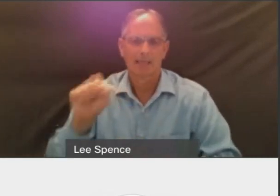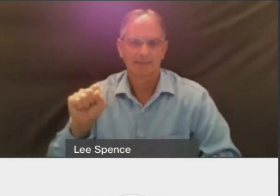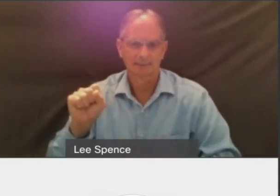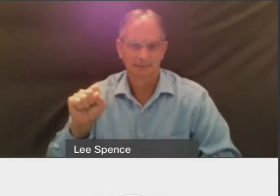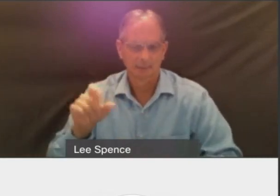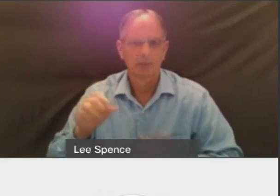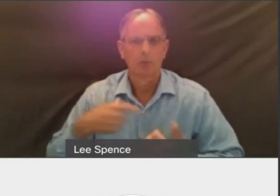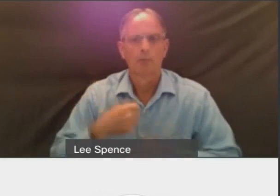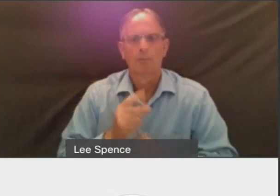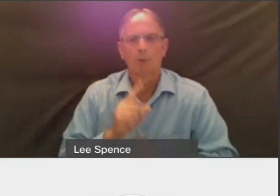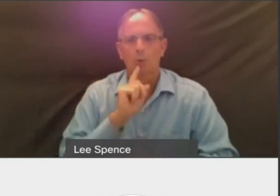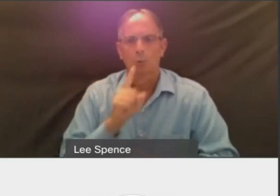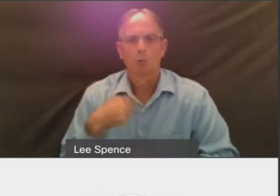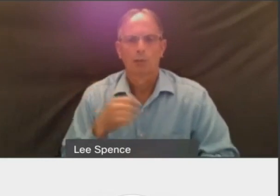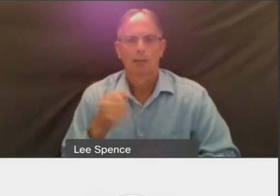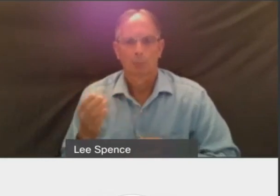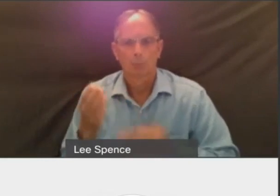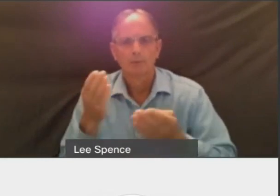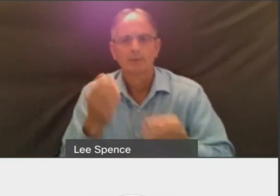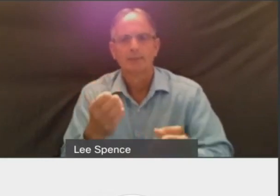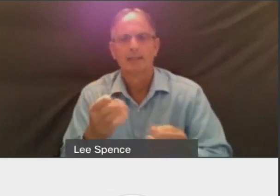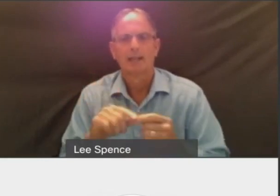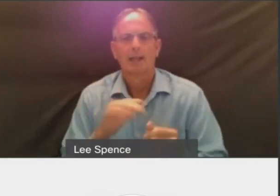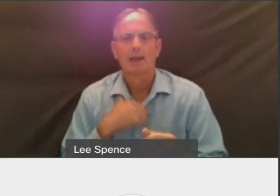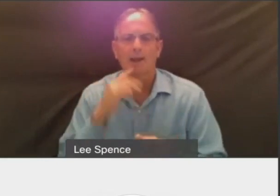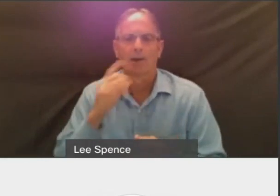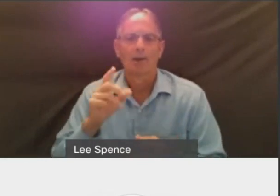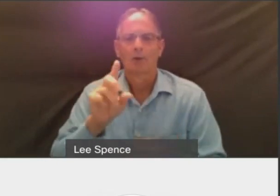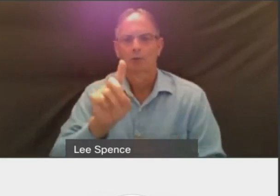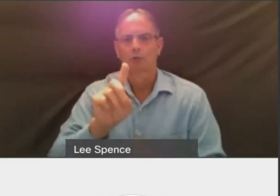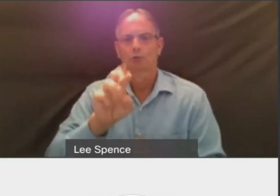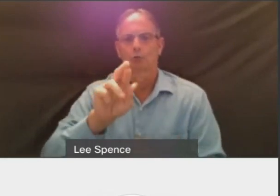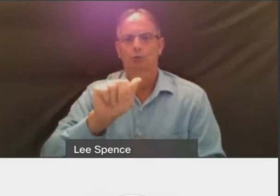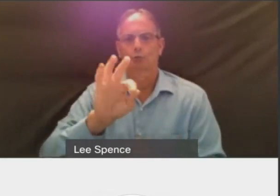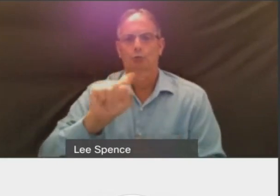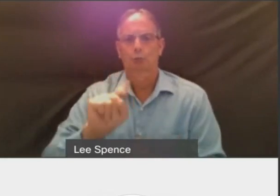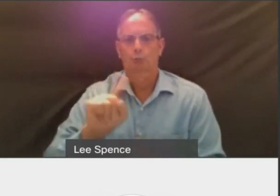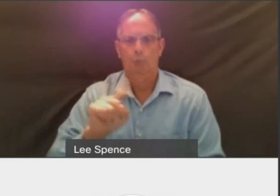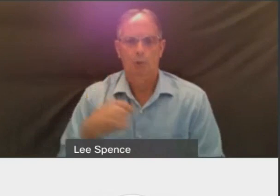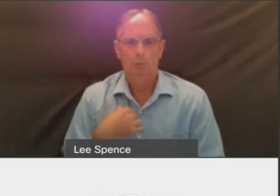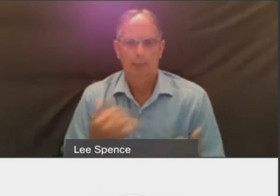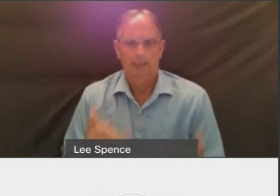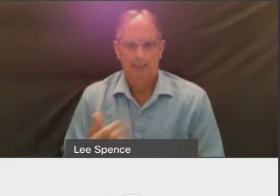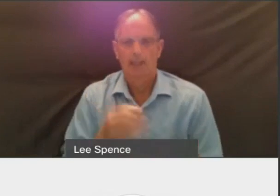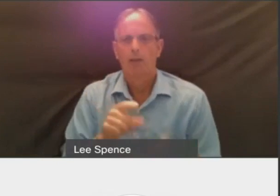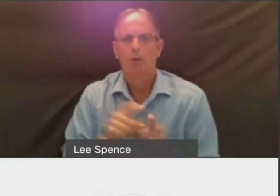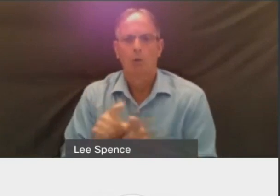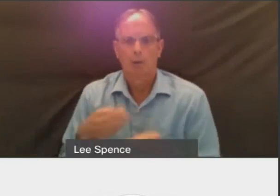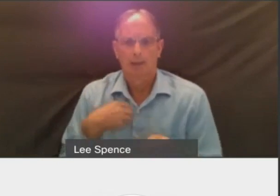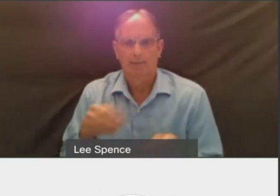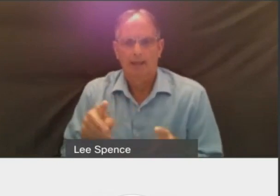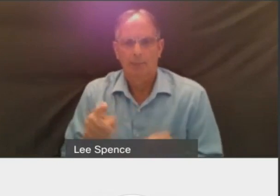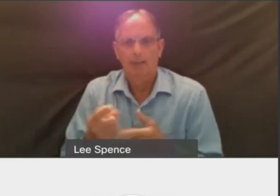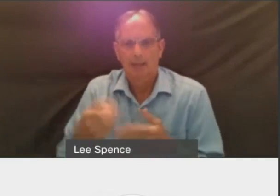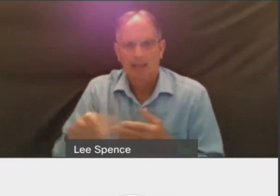that we could present sort of the draft of where we are so far today, and still have an opportunity next week